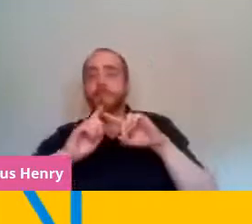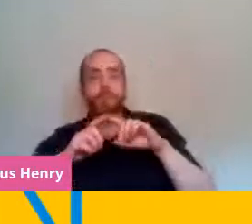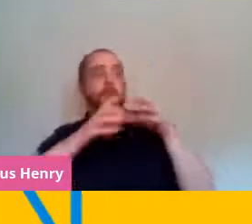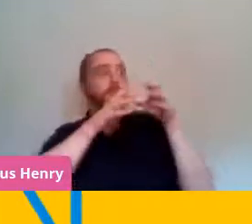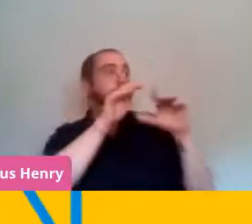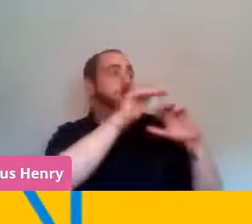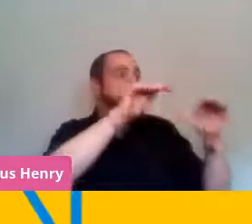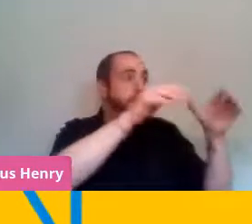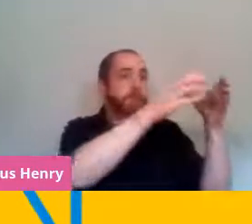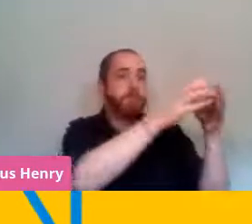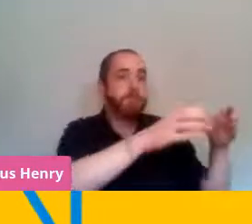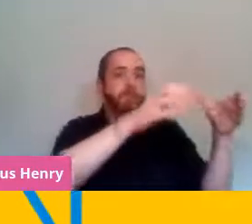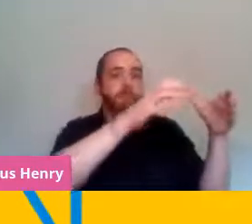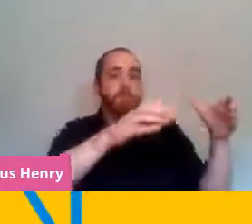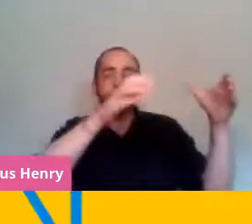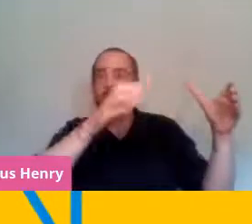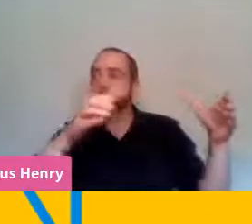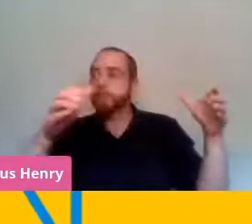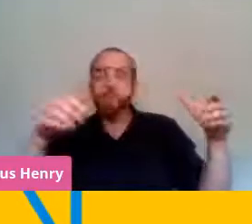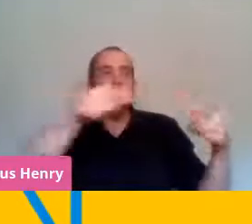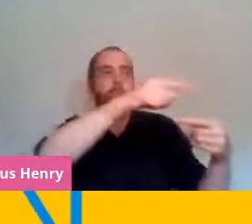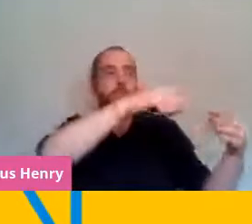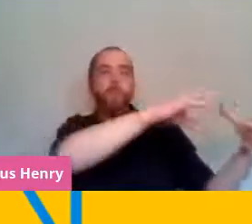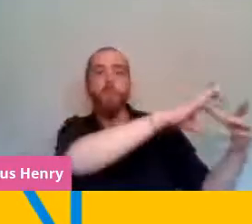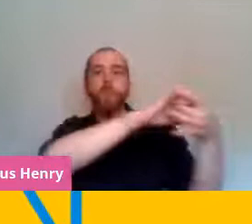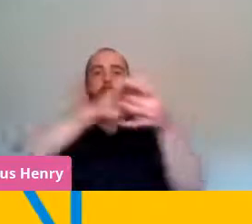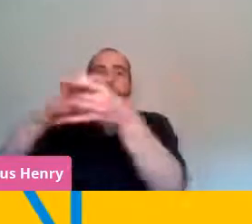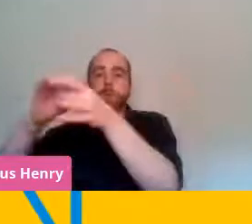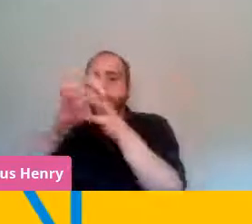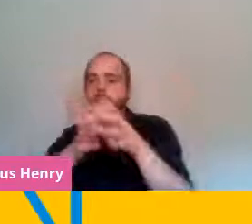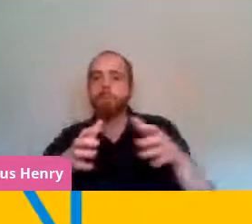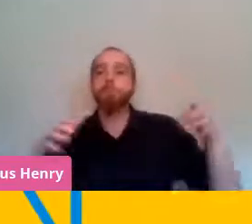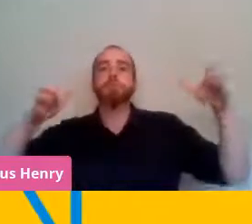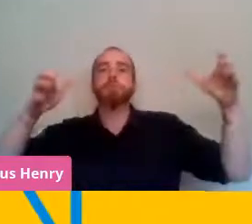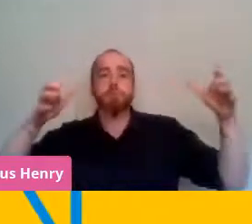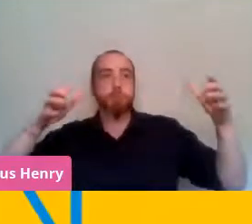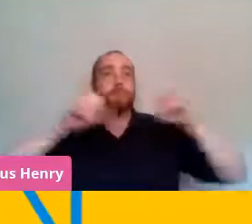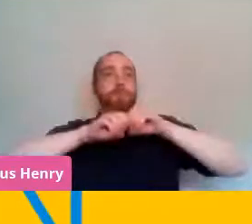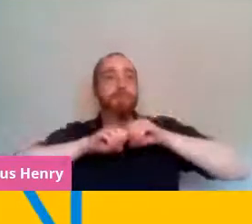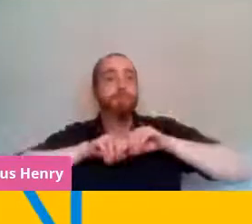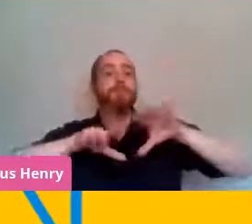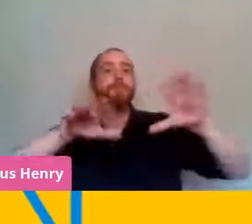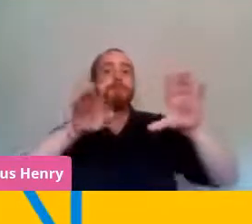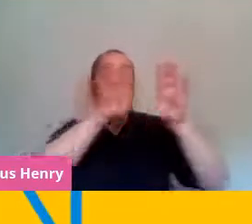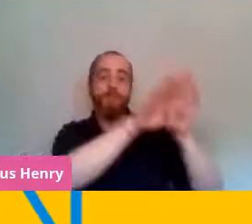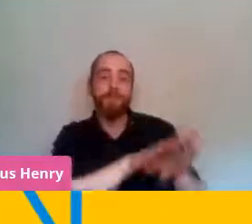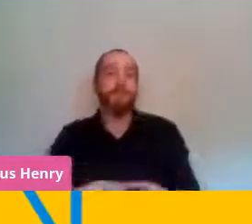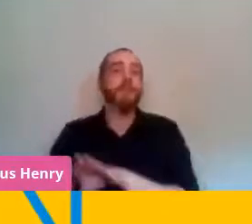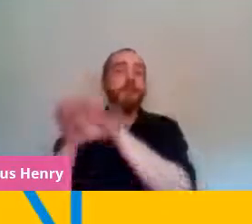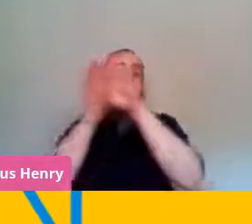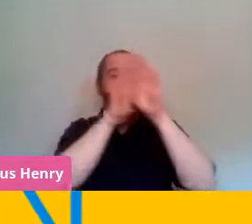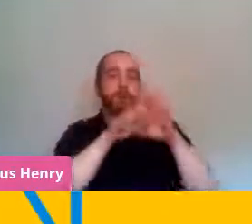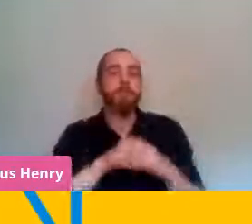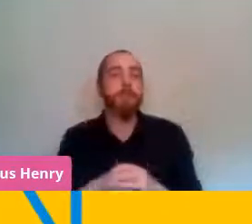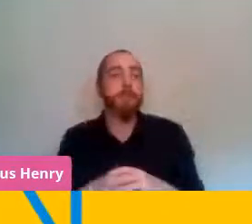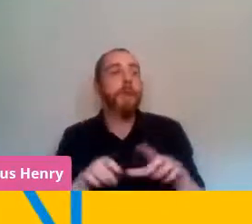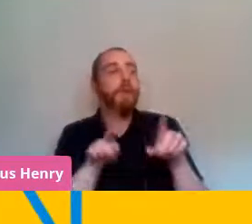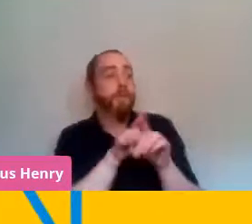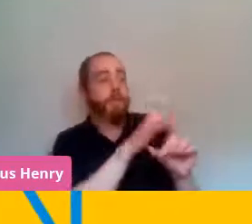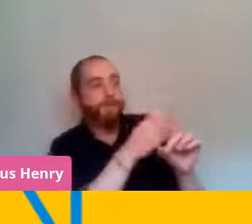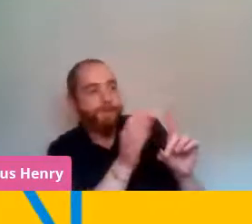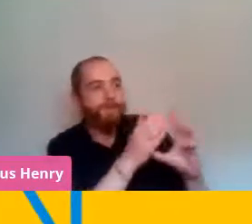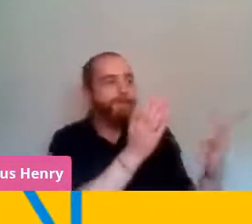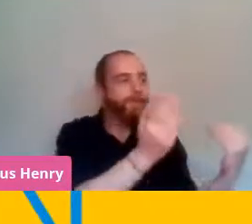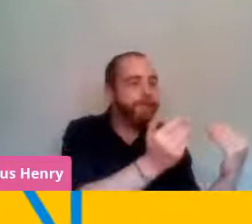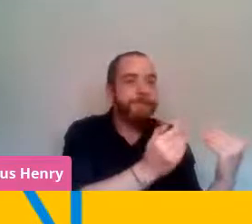grassroots action committee on a local basis. Getting people into your unions who aren't already in the union.